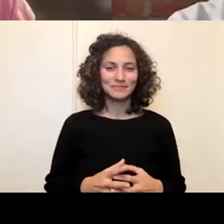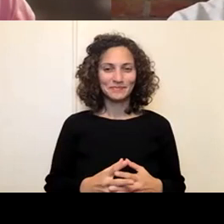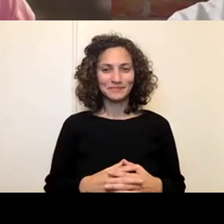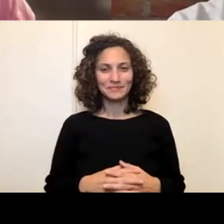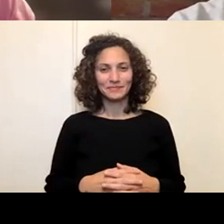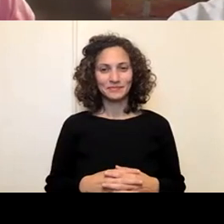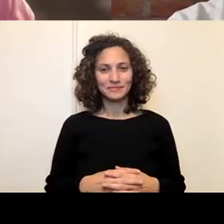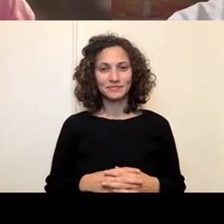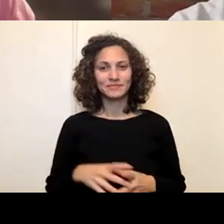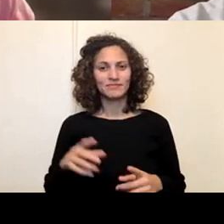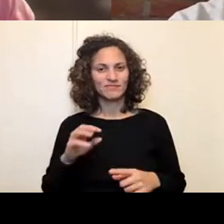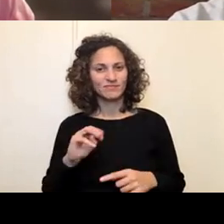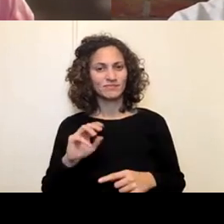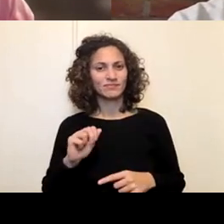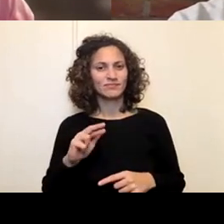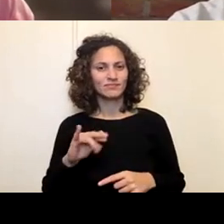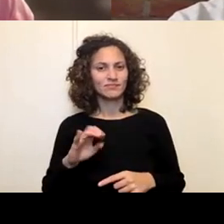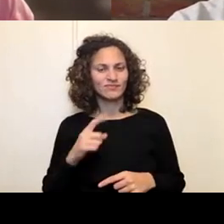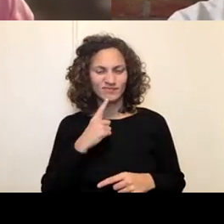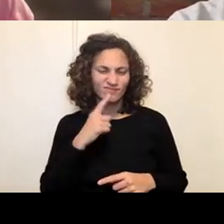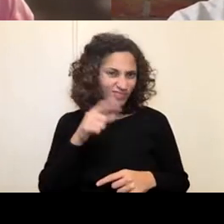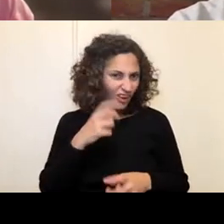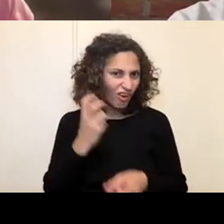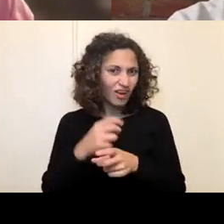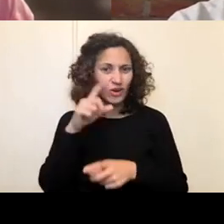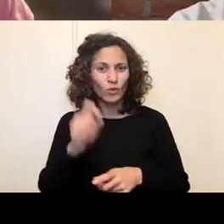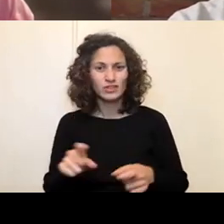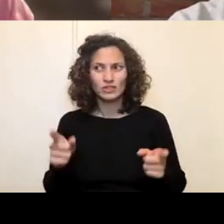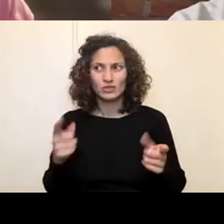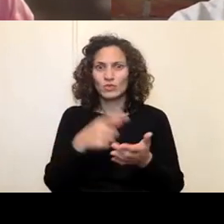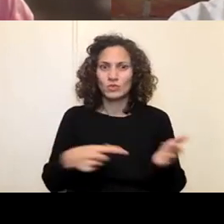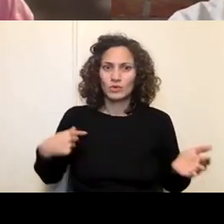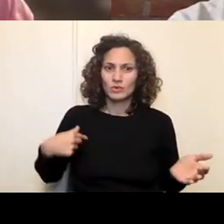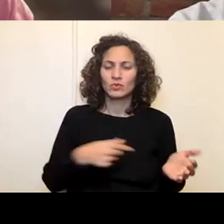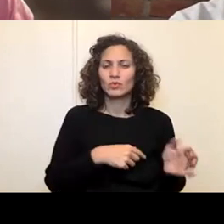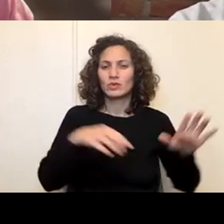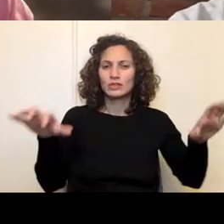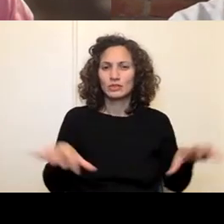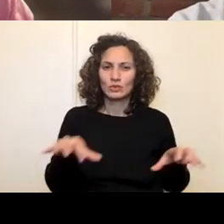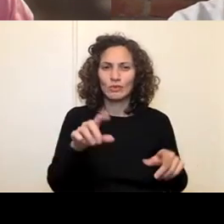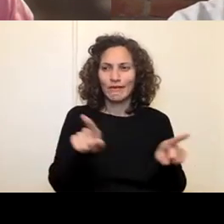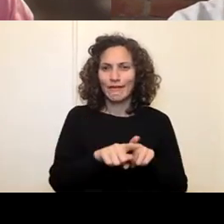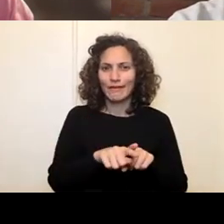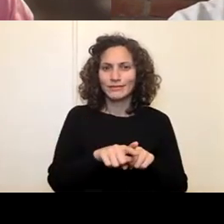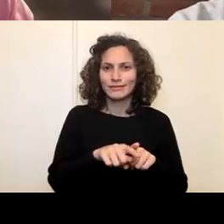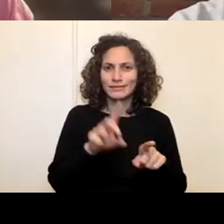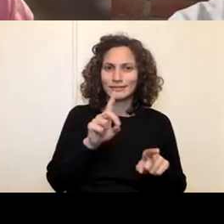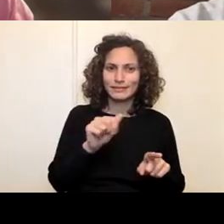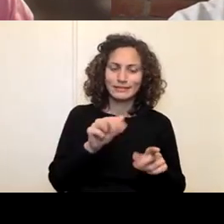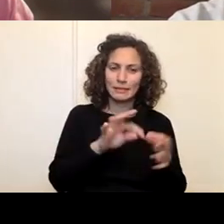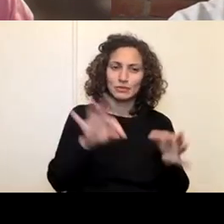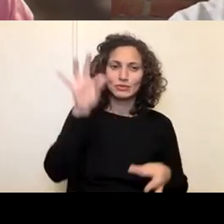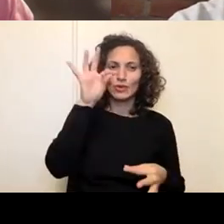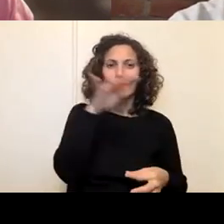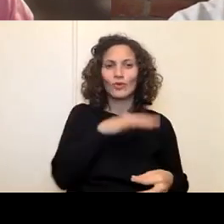That is a hard one too, because it's like, what can we do as disabled souls really in this society that's already